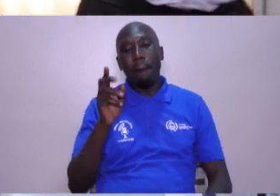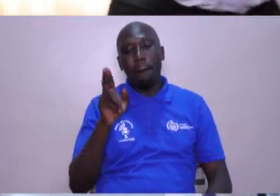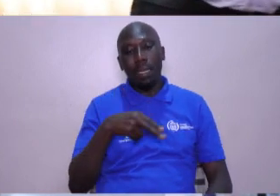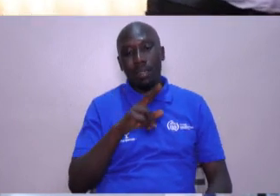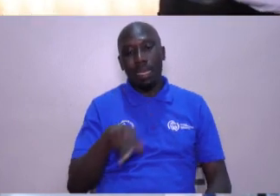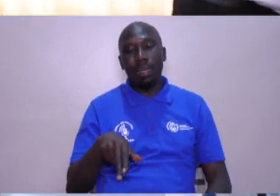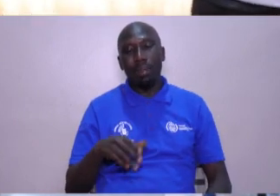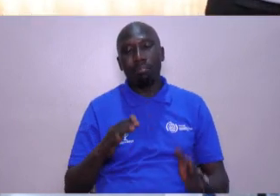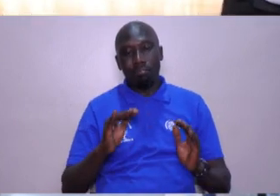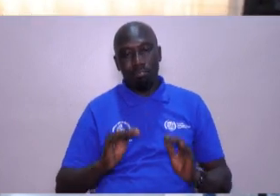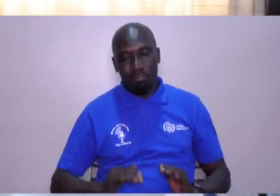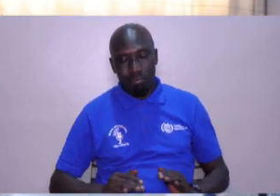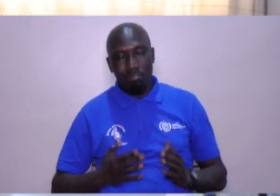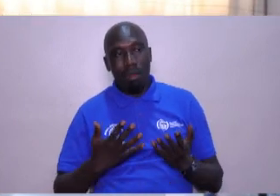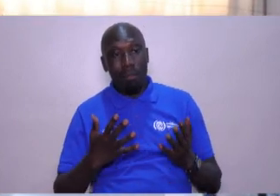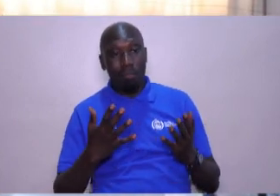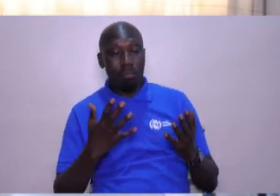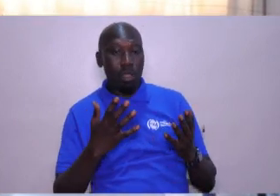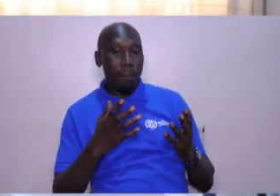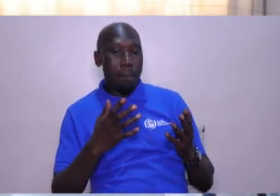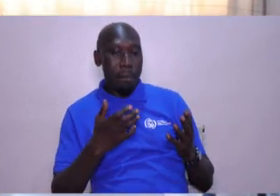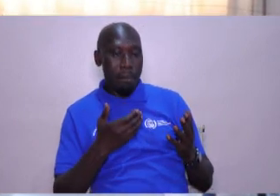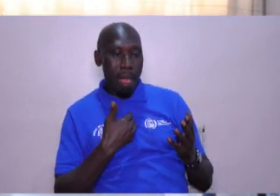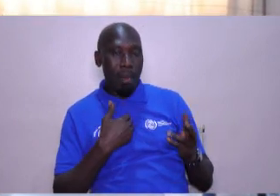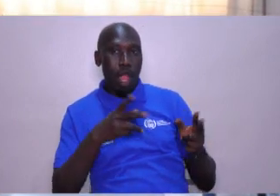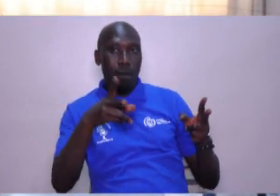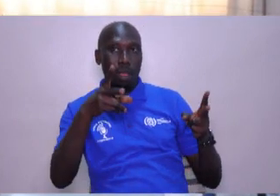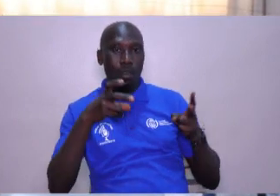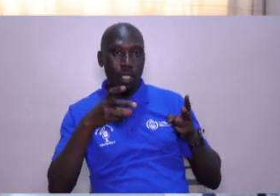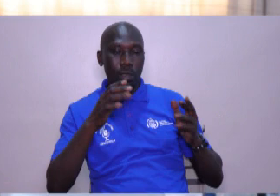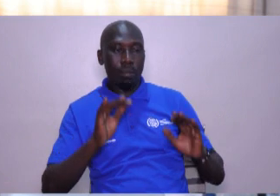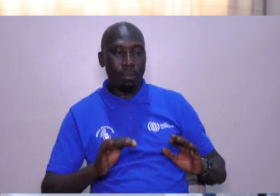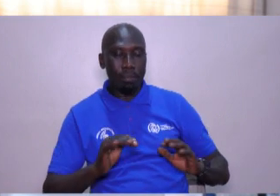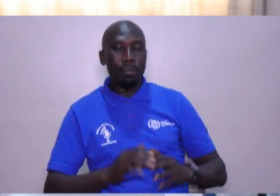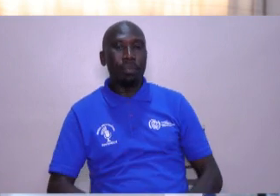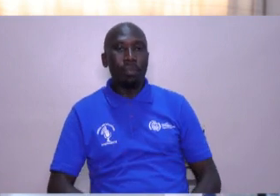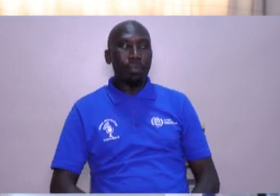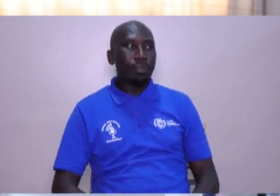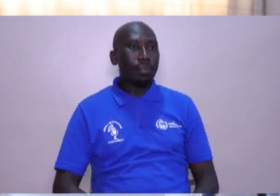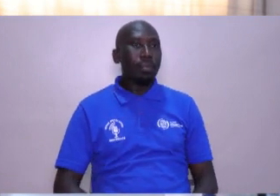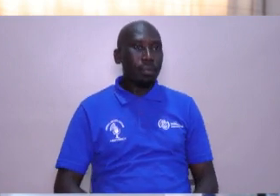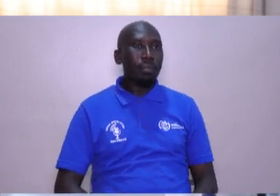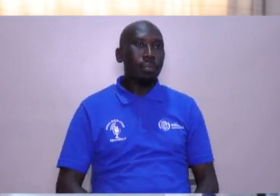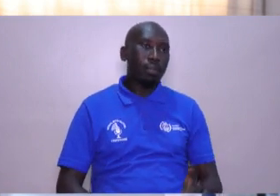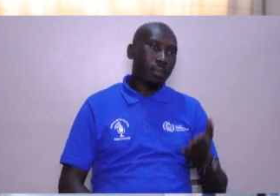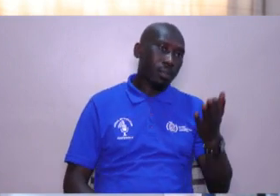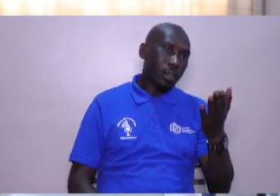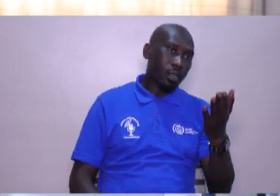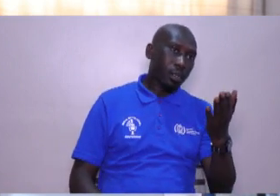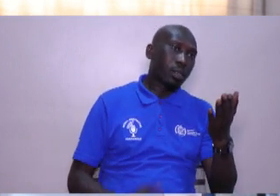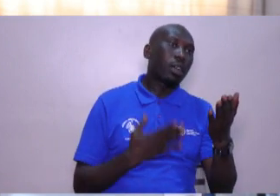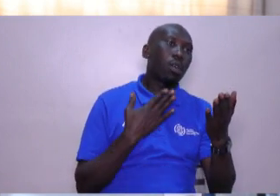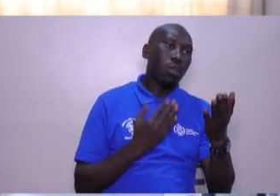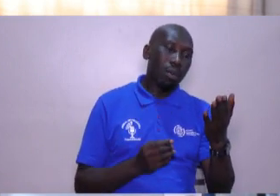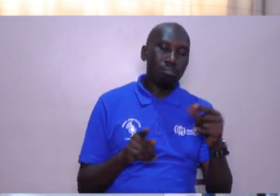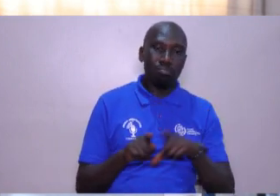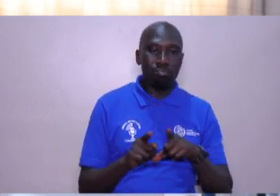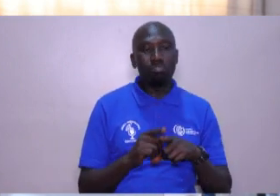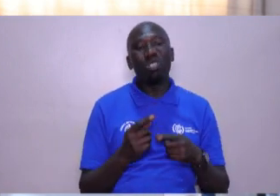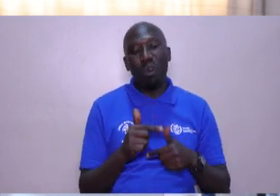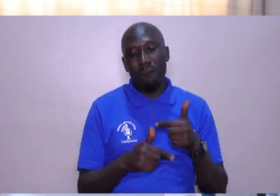I observed as I needed to see. Yeah. Yes, please. Thank you, Charles. I want to take it from where